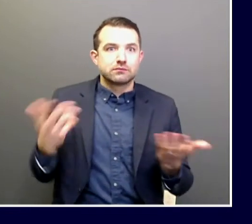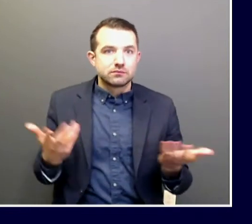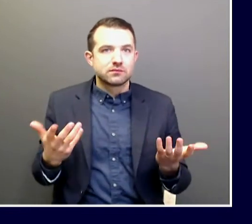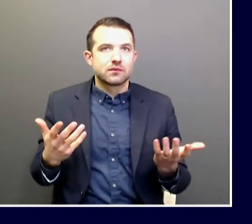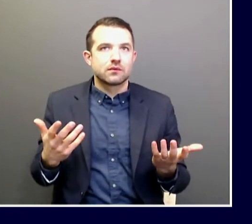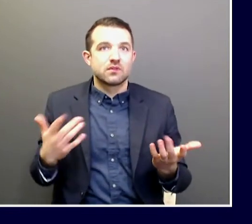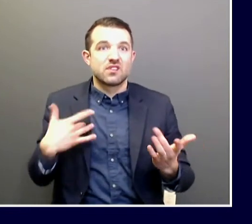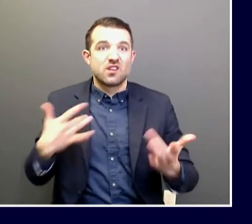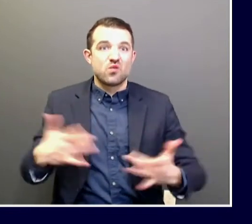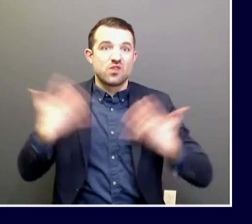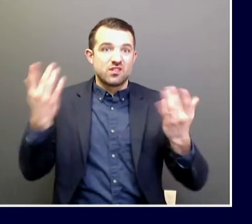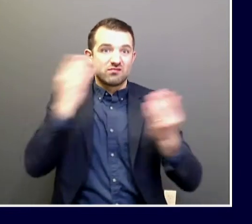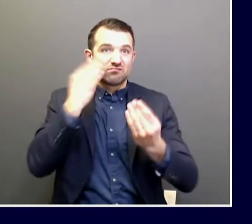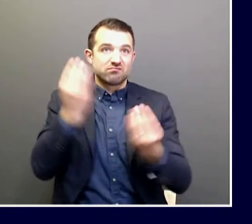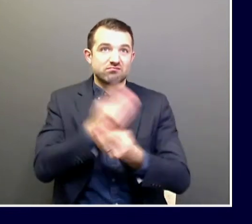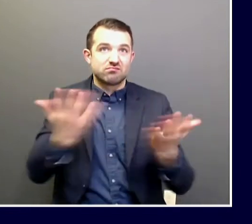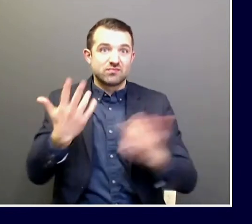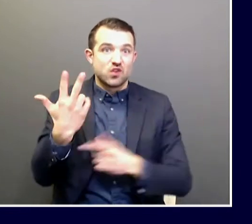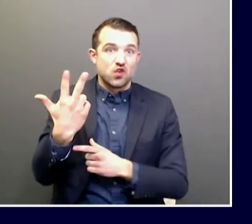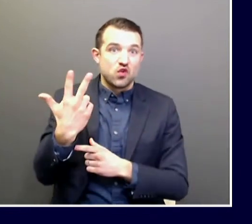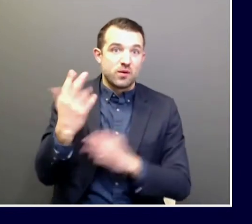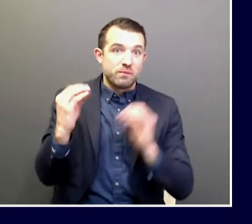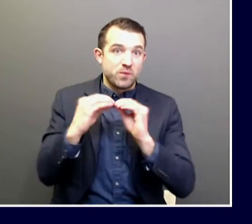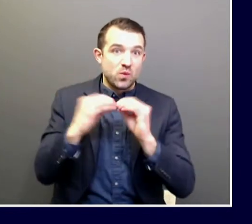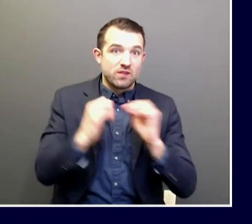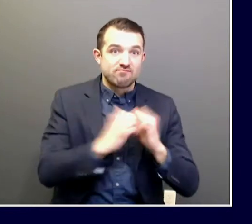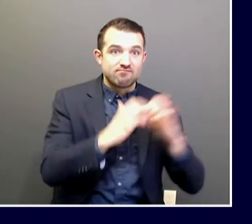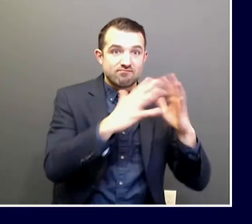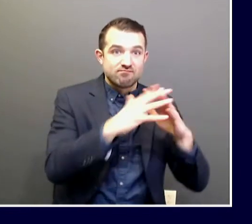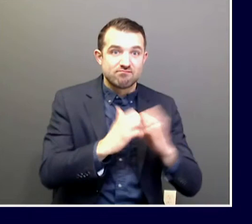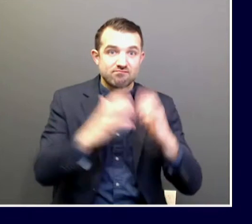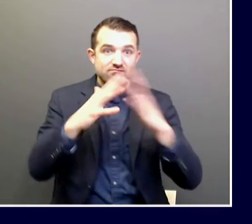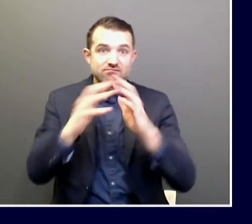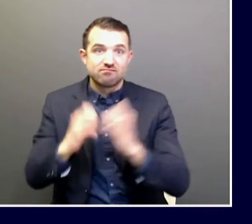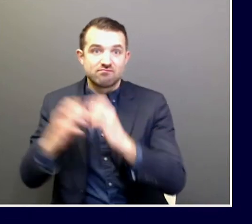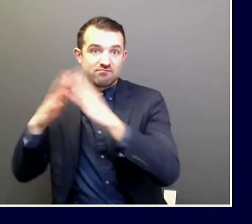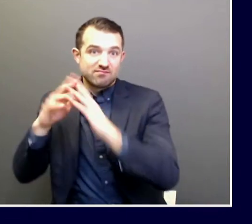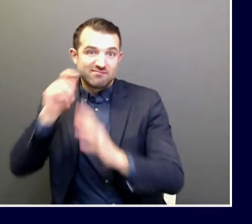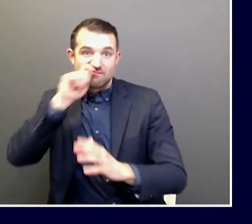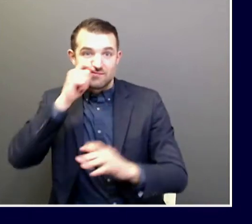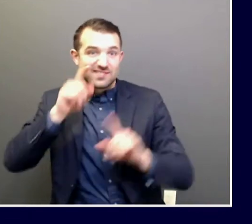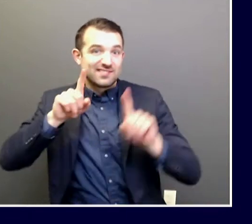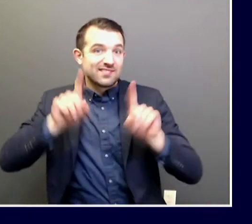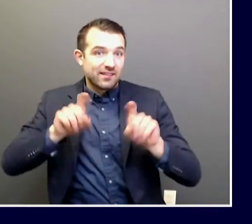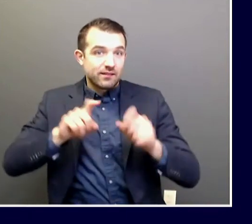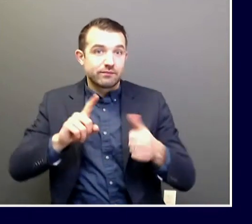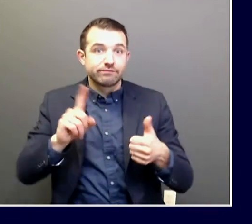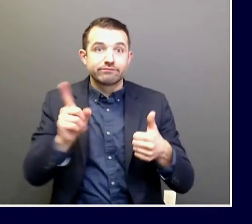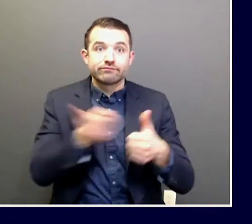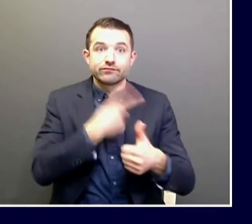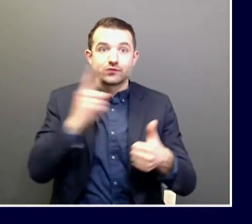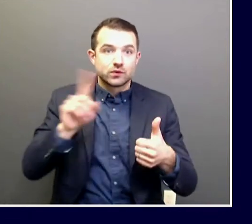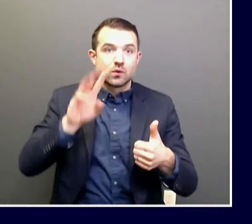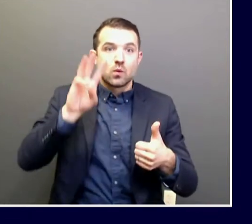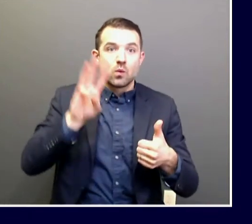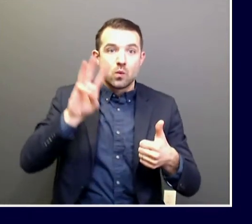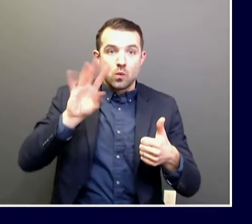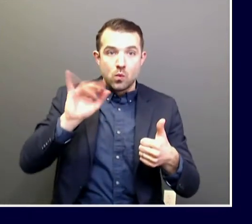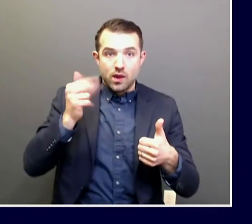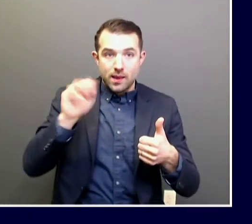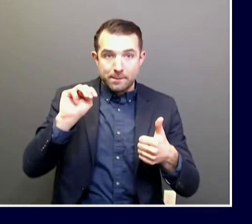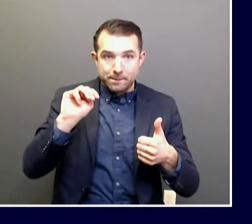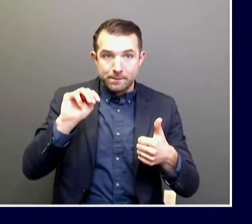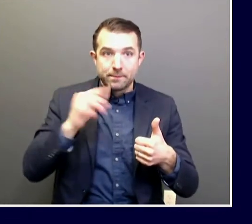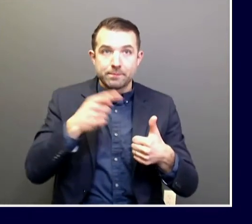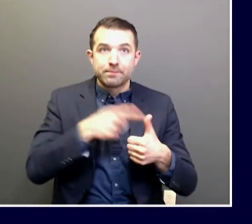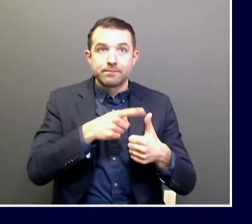today. The first one is in Windham. Maine DHHS, Maine CDC, in partnership with Windham